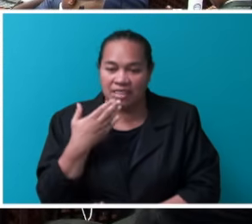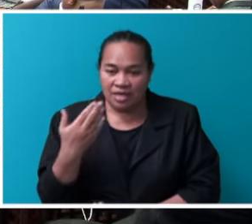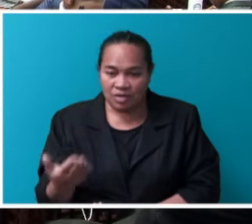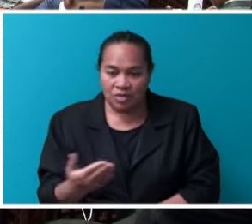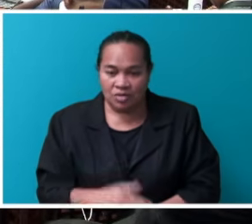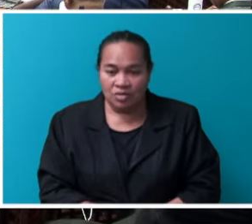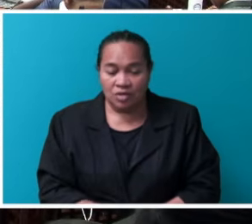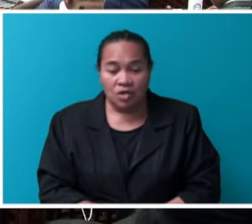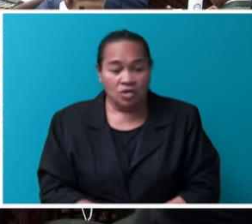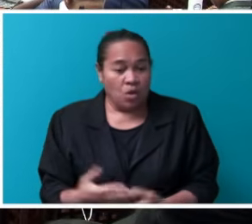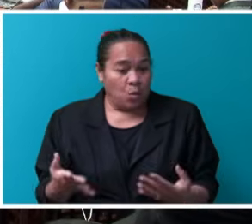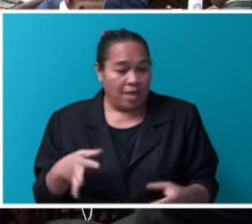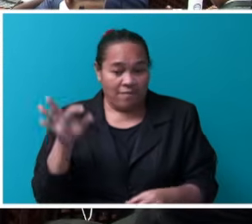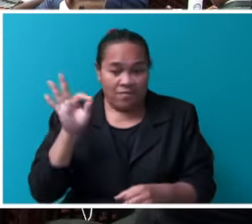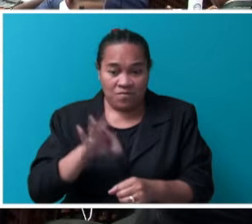go to a vote.